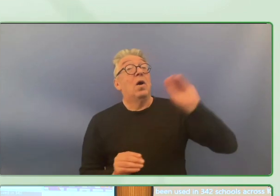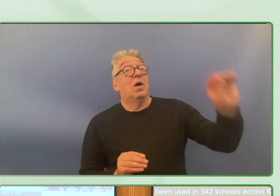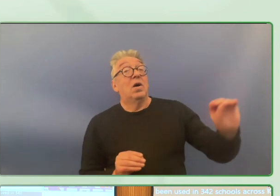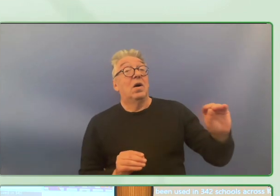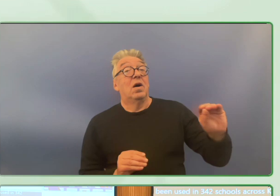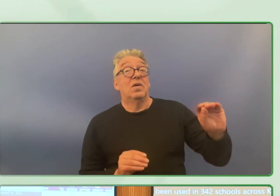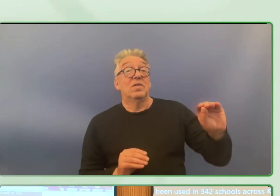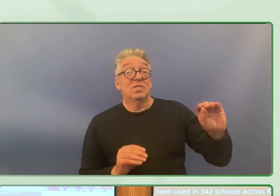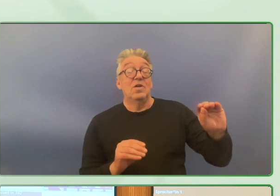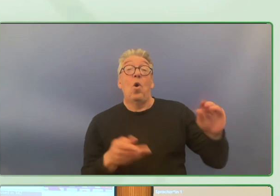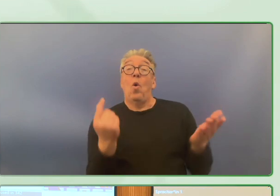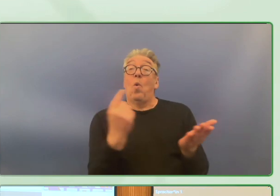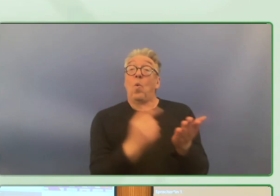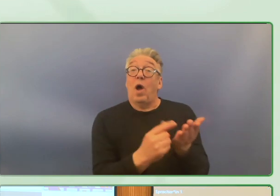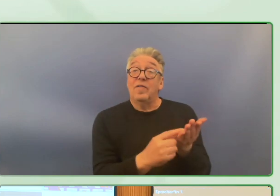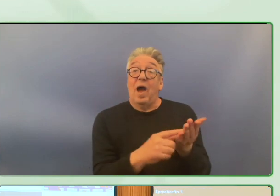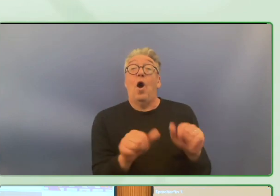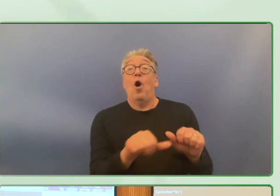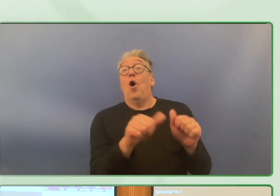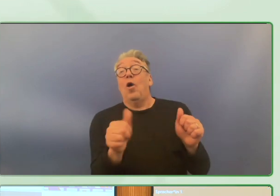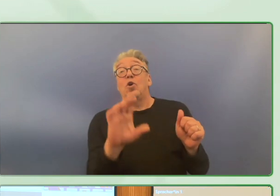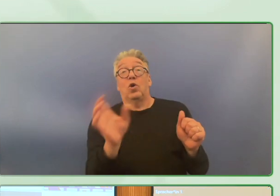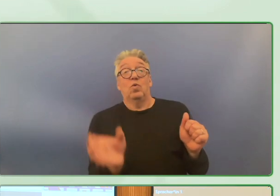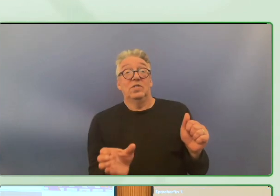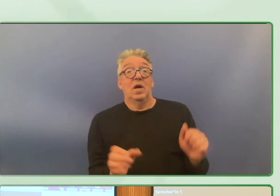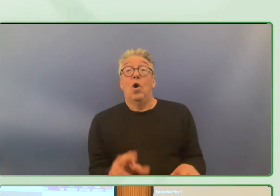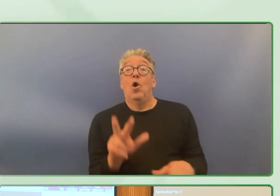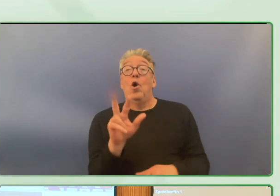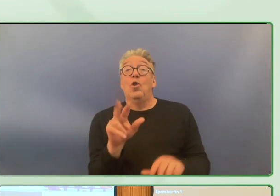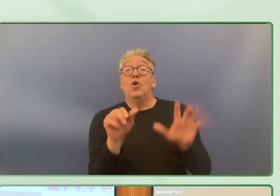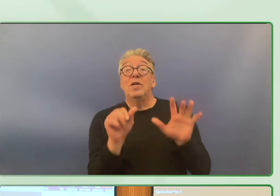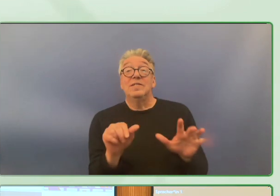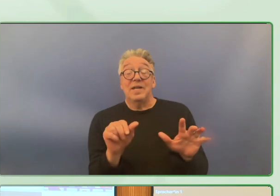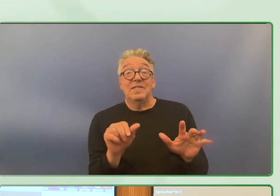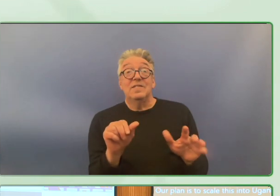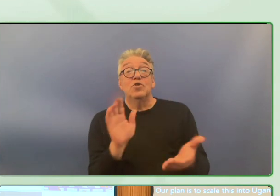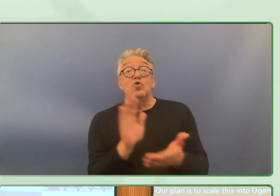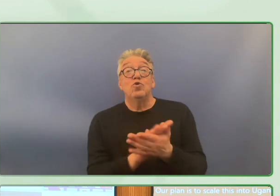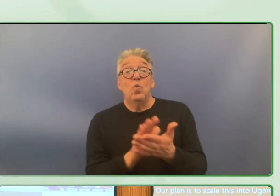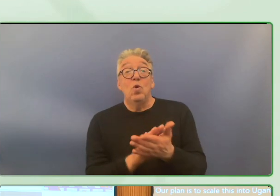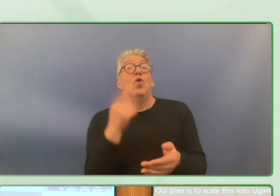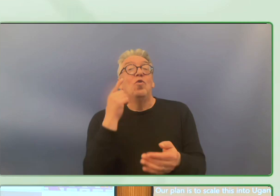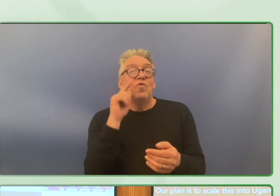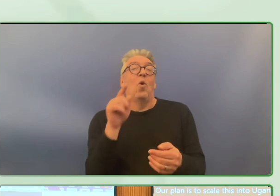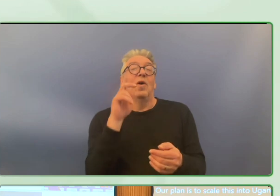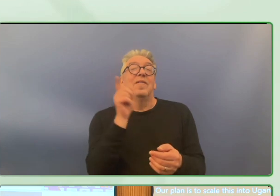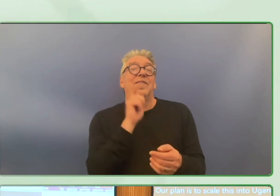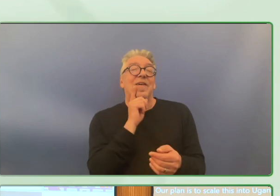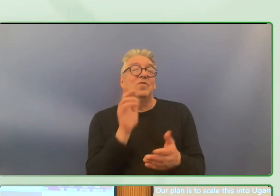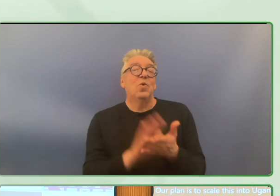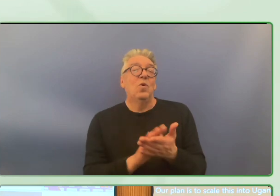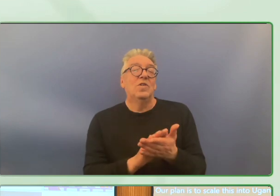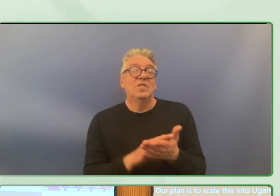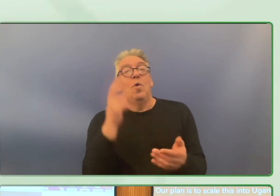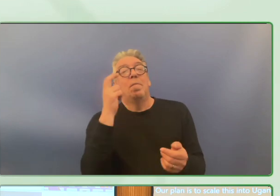sub-Saharan African countries. 26% of these schools are for the deaf and blind learners who are using this content.